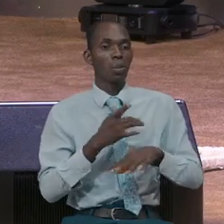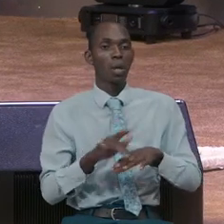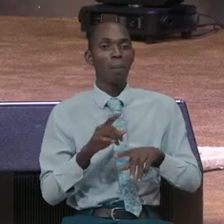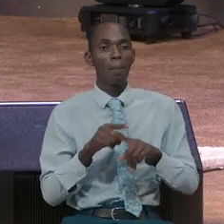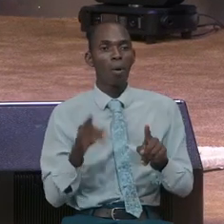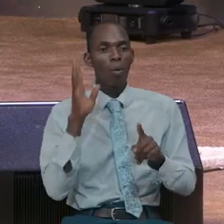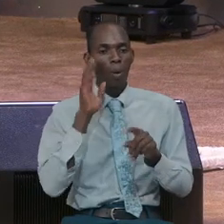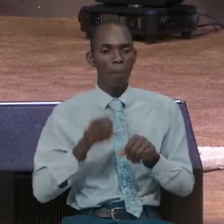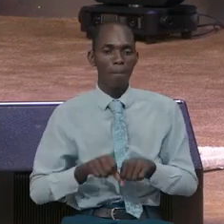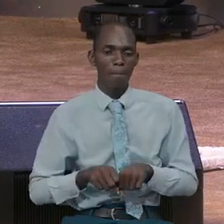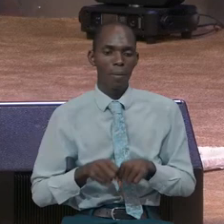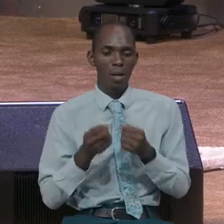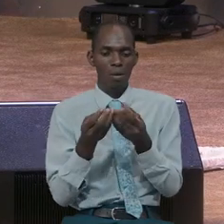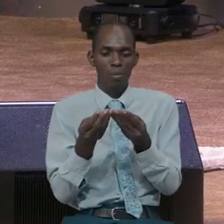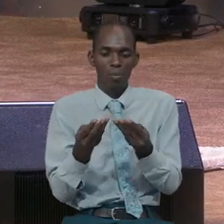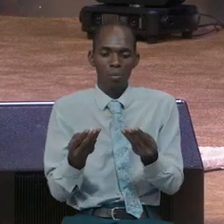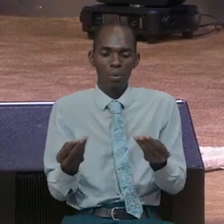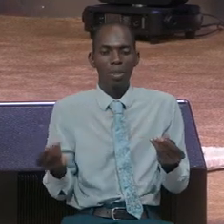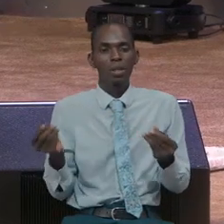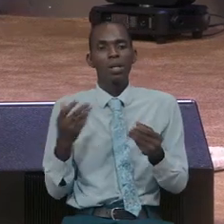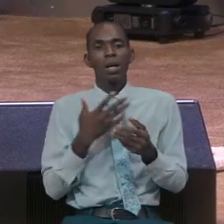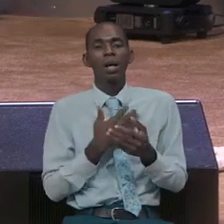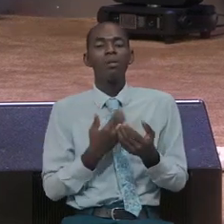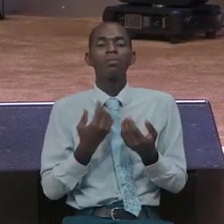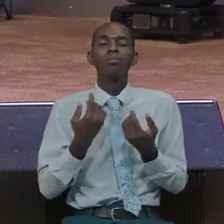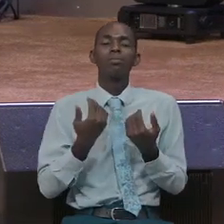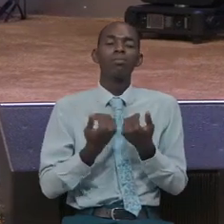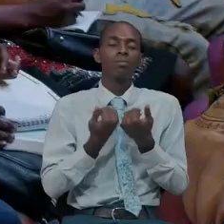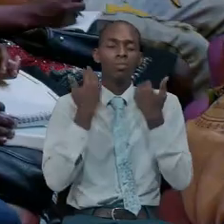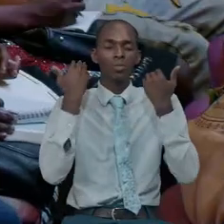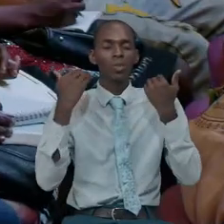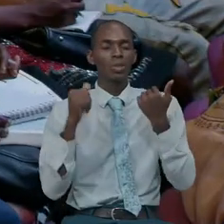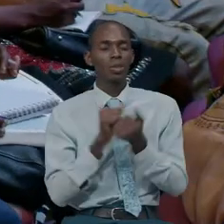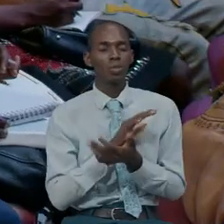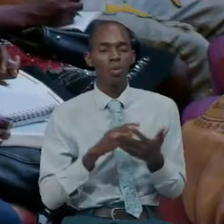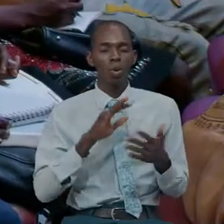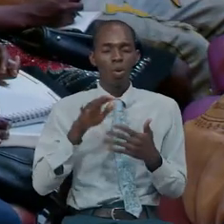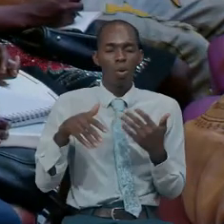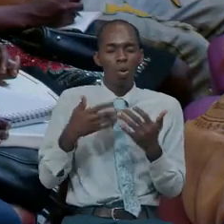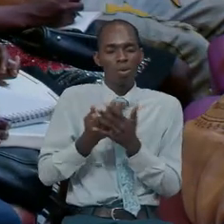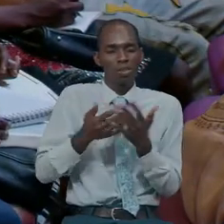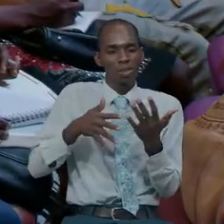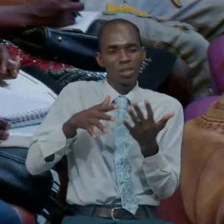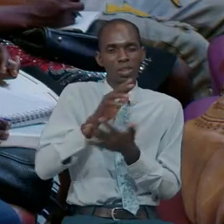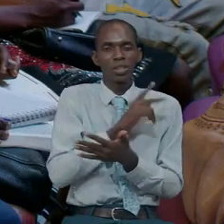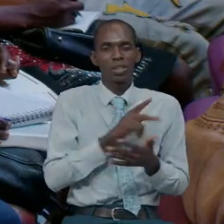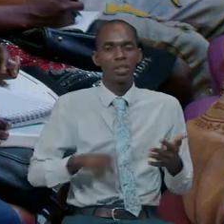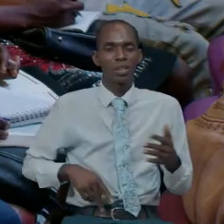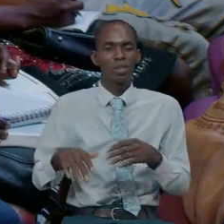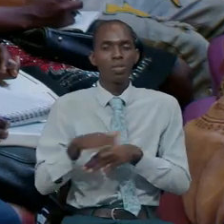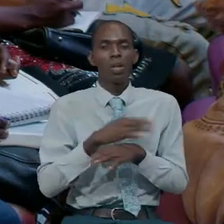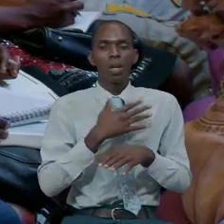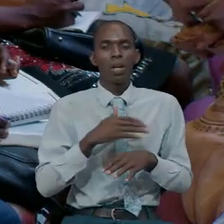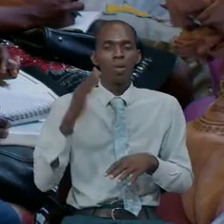in pieces and consume all these kingdoms, and it shall